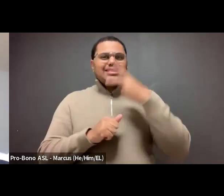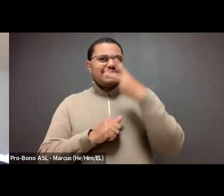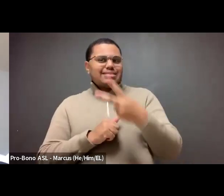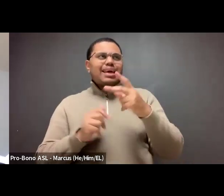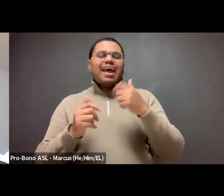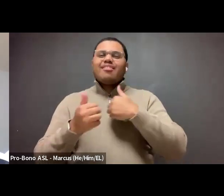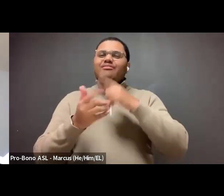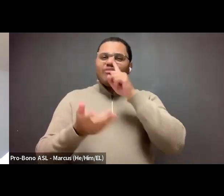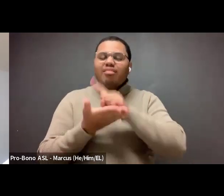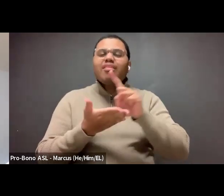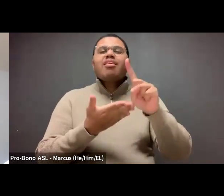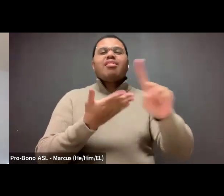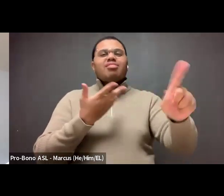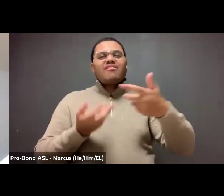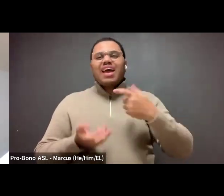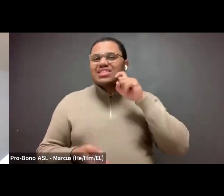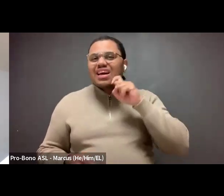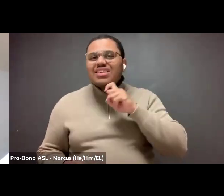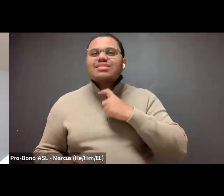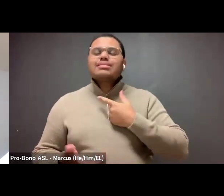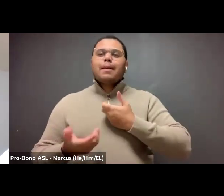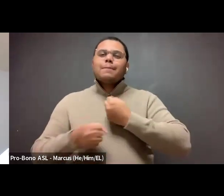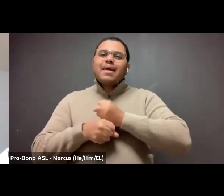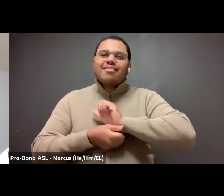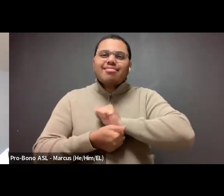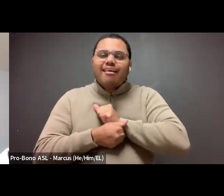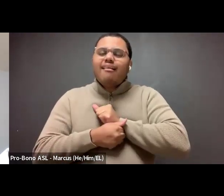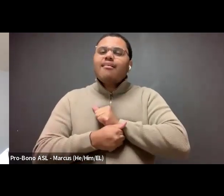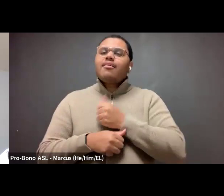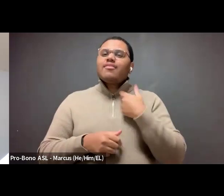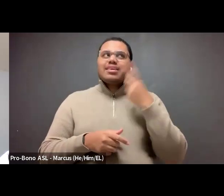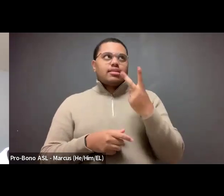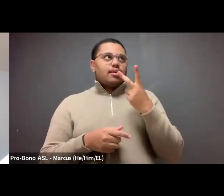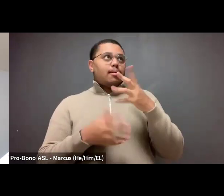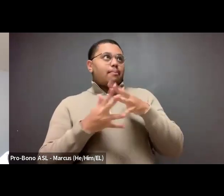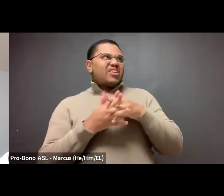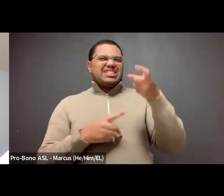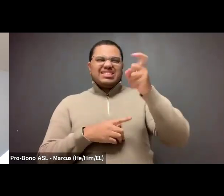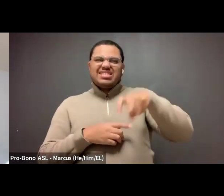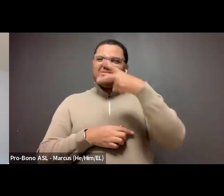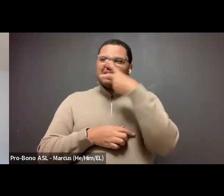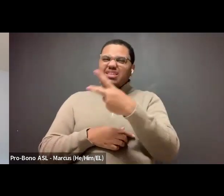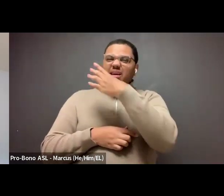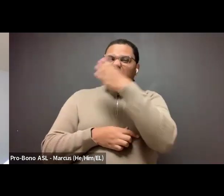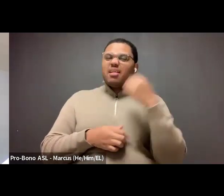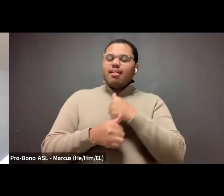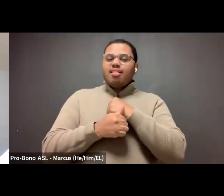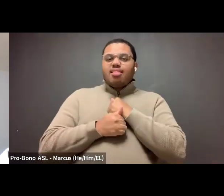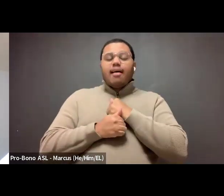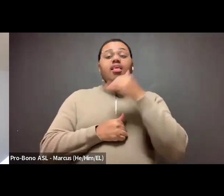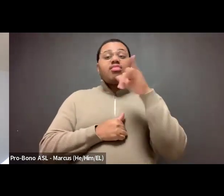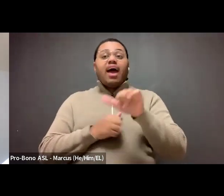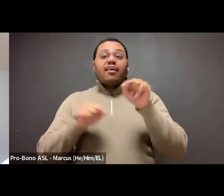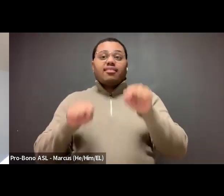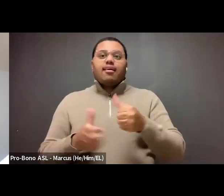sex, make love. I recognize America's need to see stories of Black love and how much healing that could